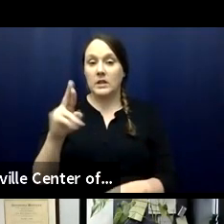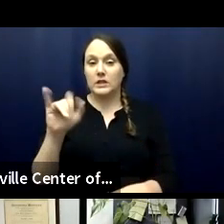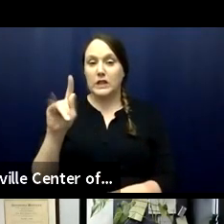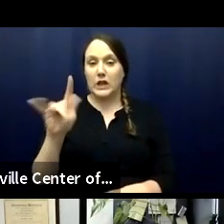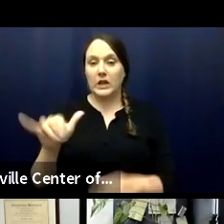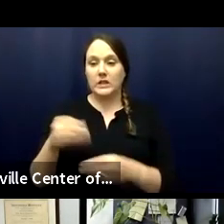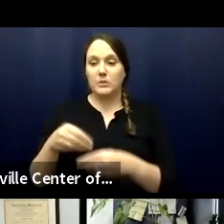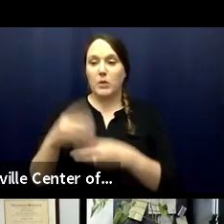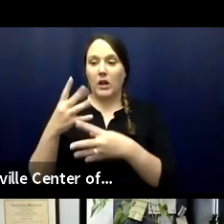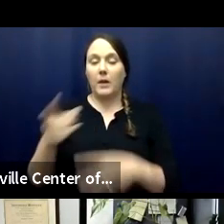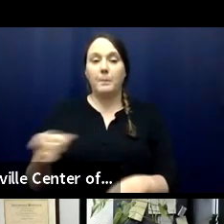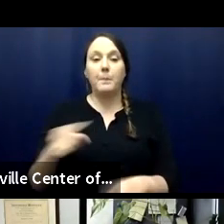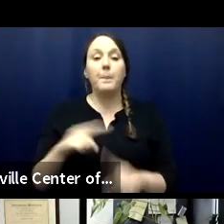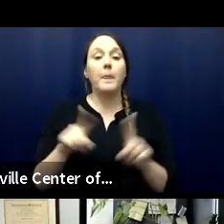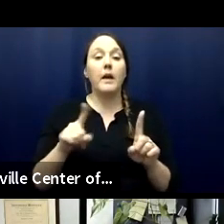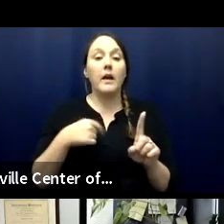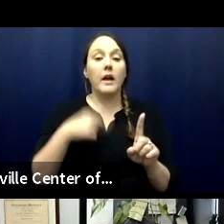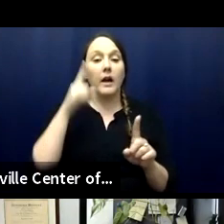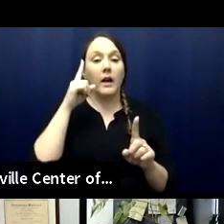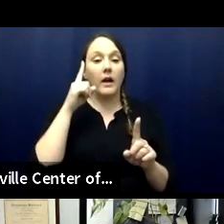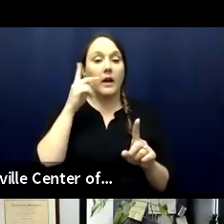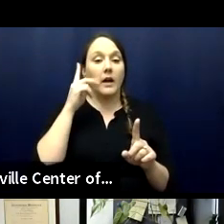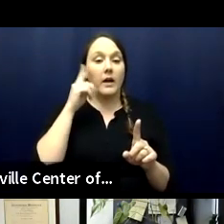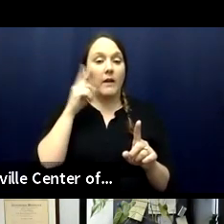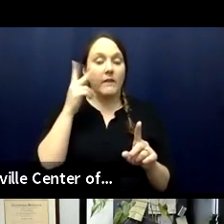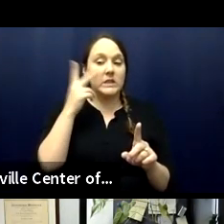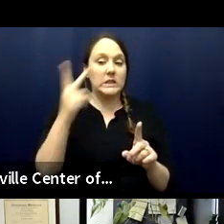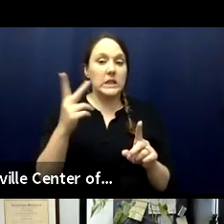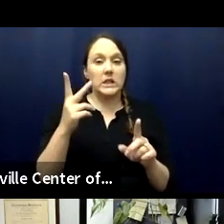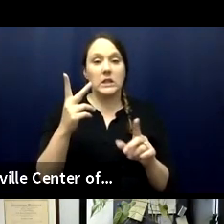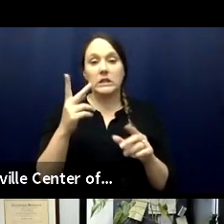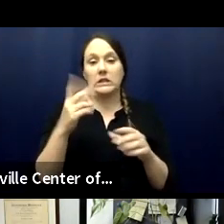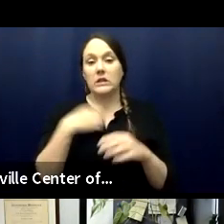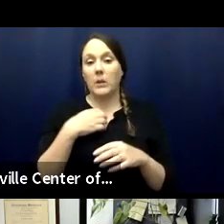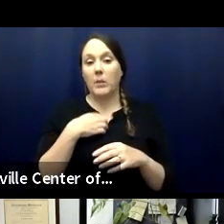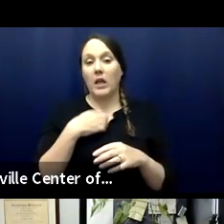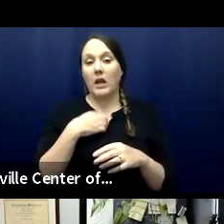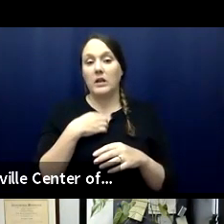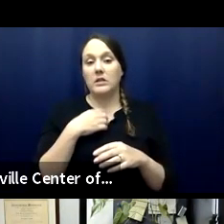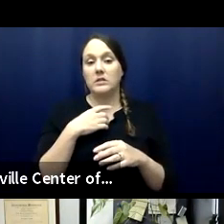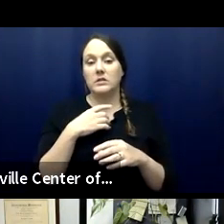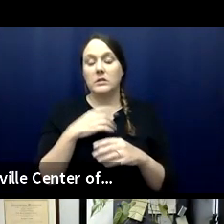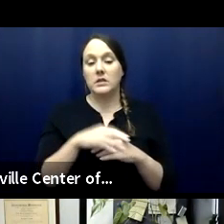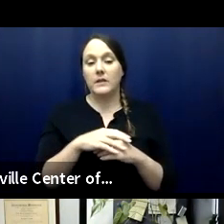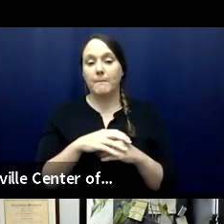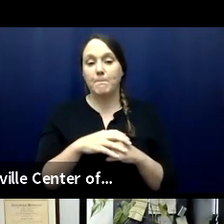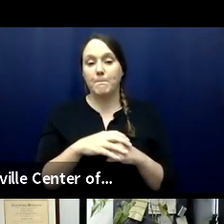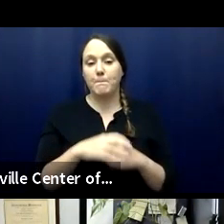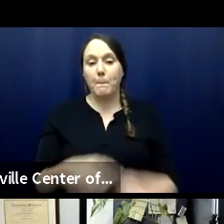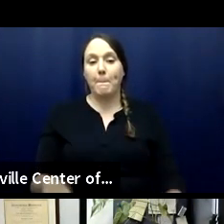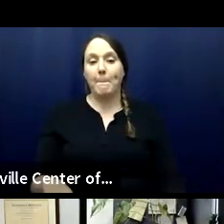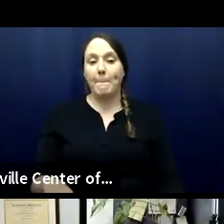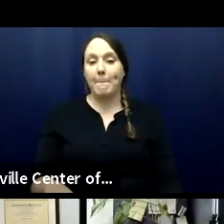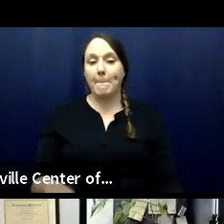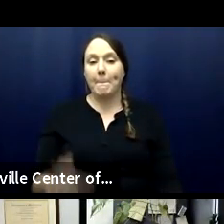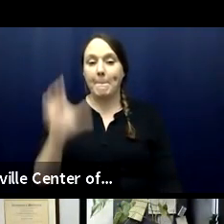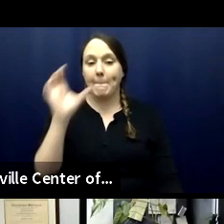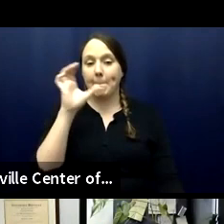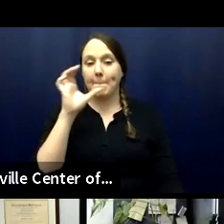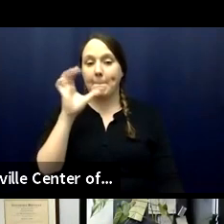up. But I think complaints have kind of stabilized. I can't remember. Sorry, that's very